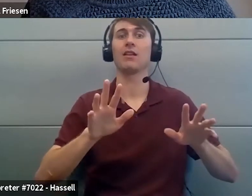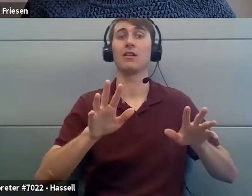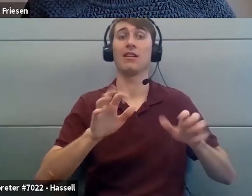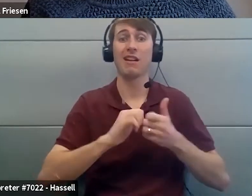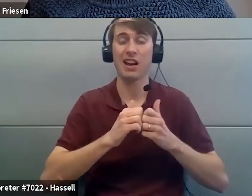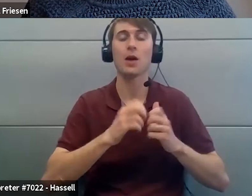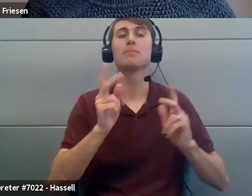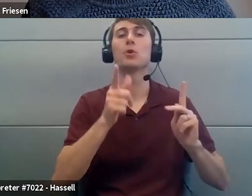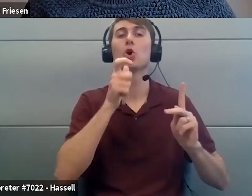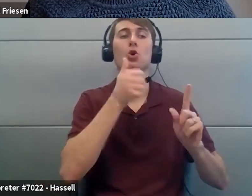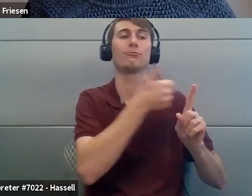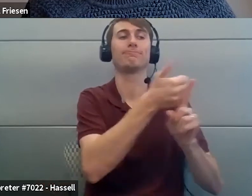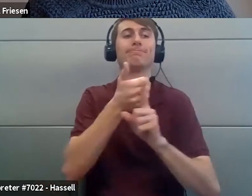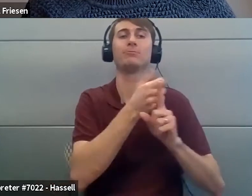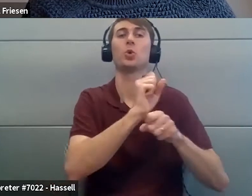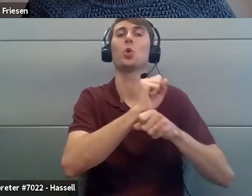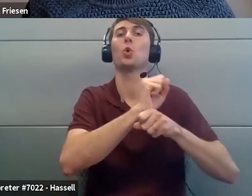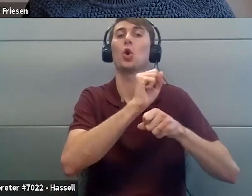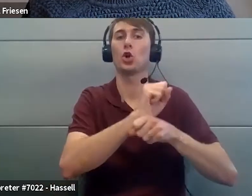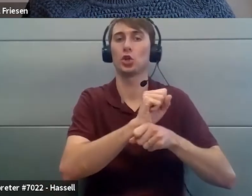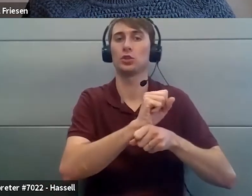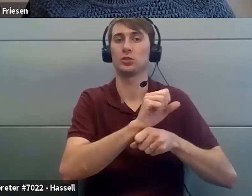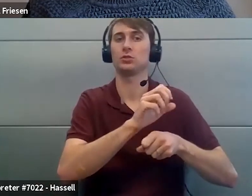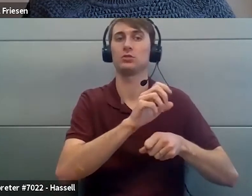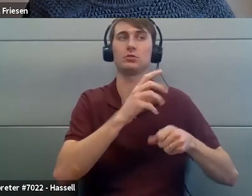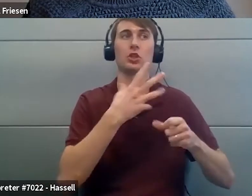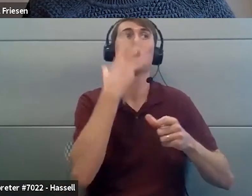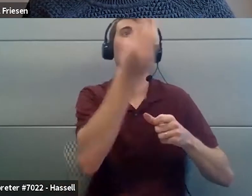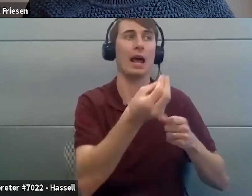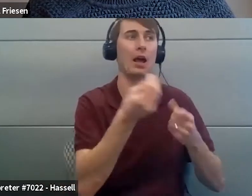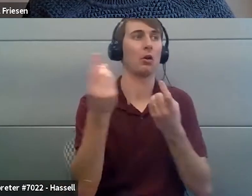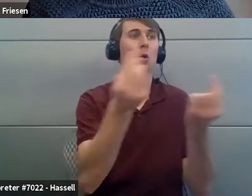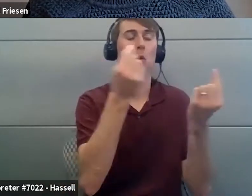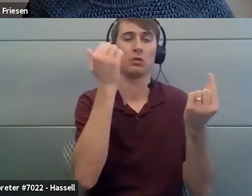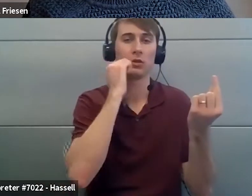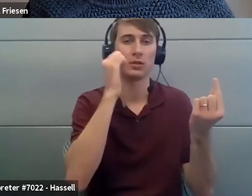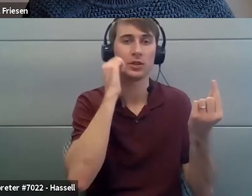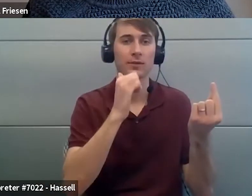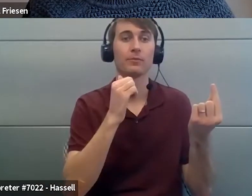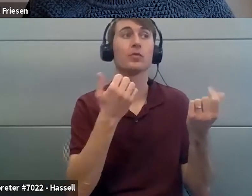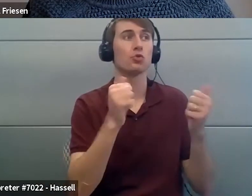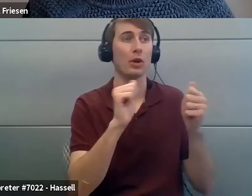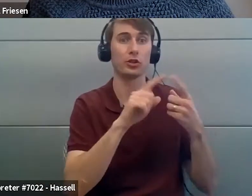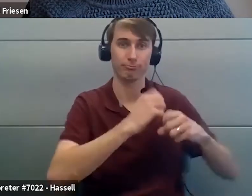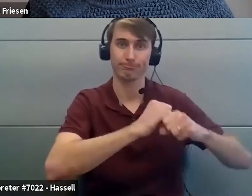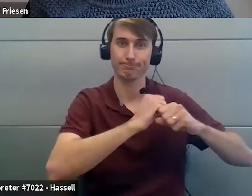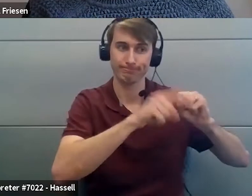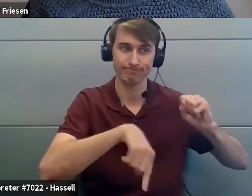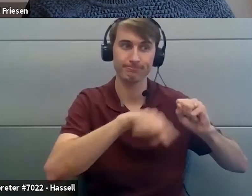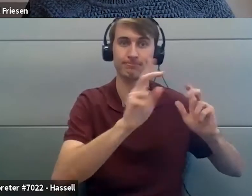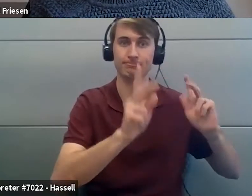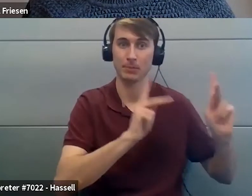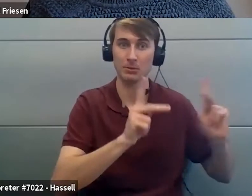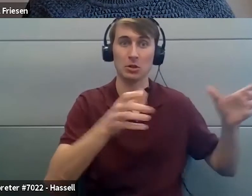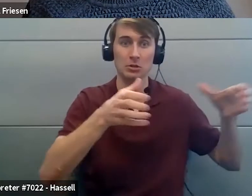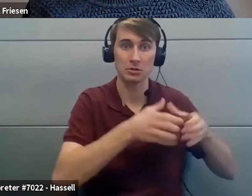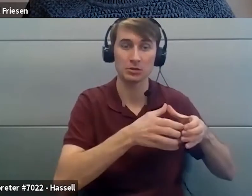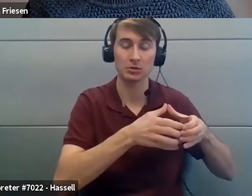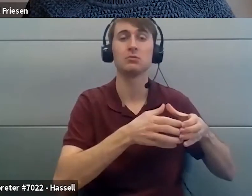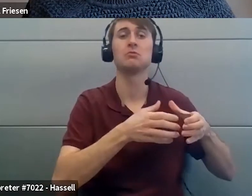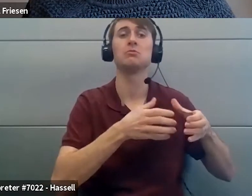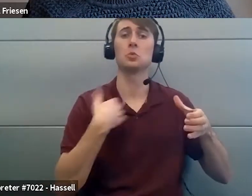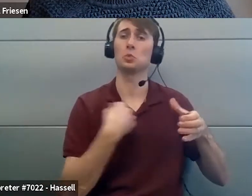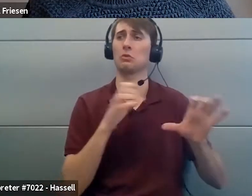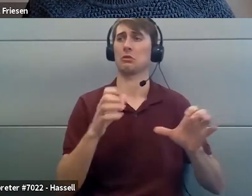workforce. So we're trying to cover our bases there. We've done really well so far, I think, with very equitable